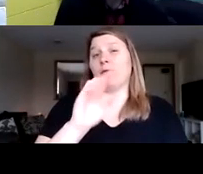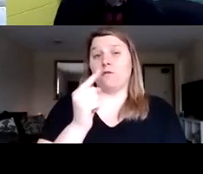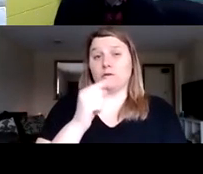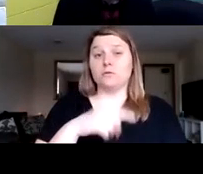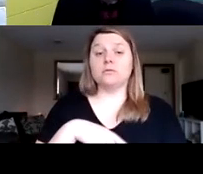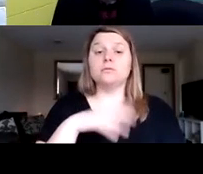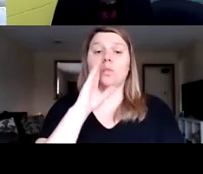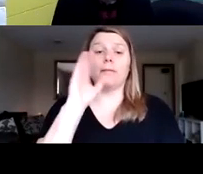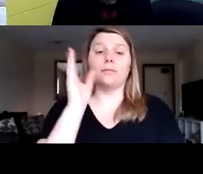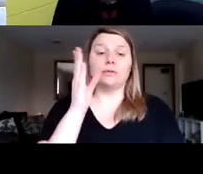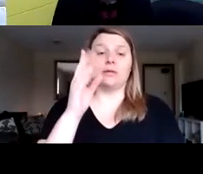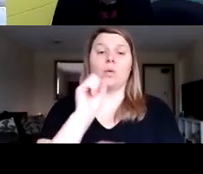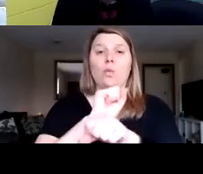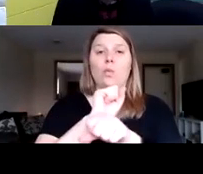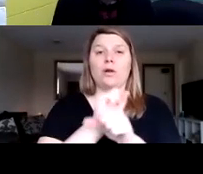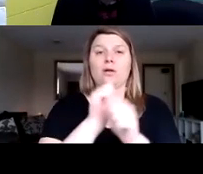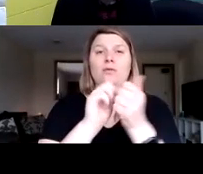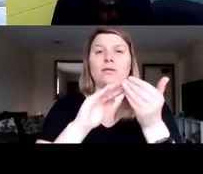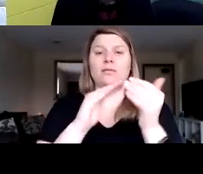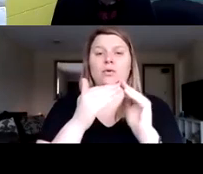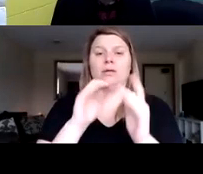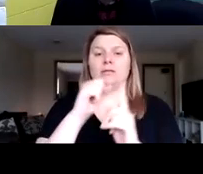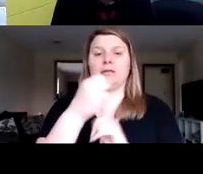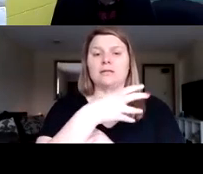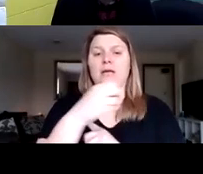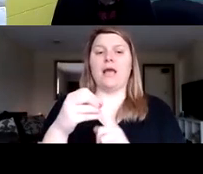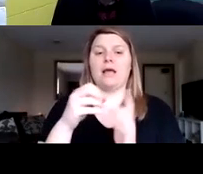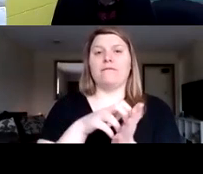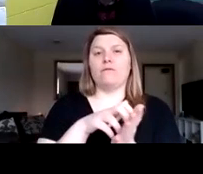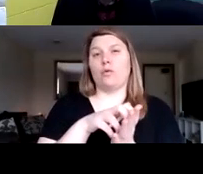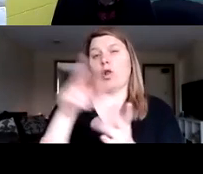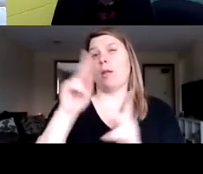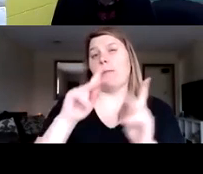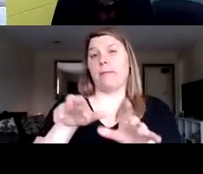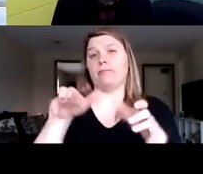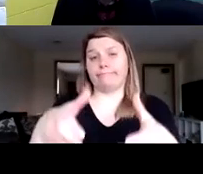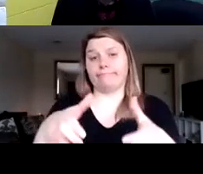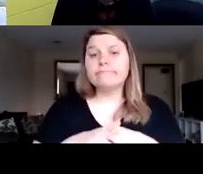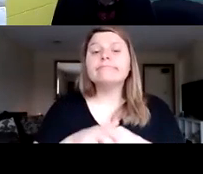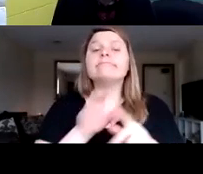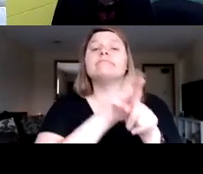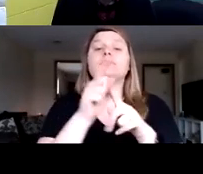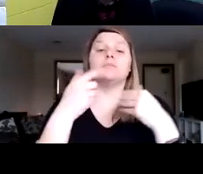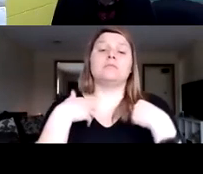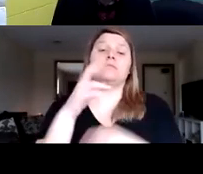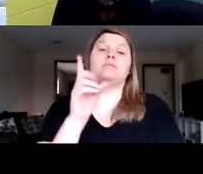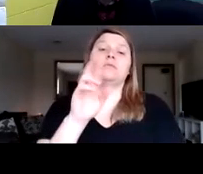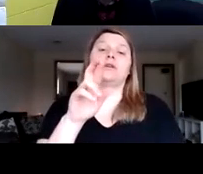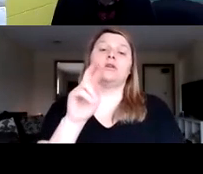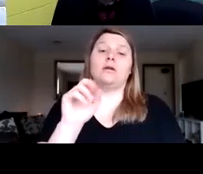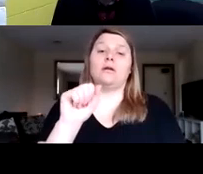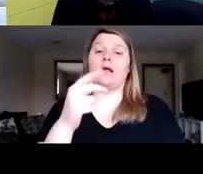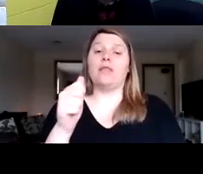will present on working in community settings and vulnerable population groups. We also have Dr. Nathan Barr, who will give